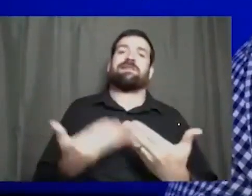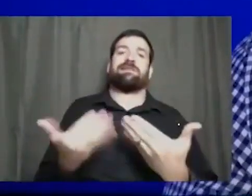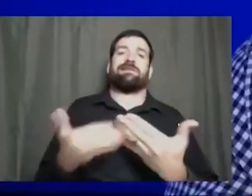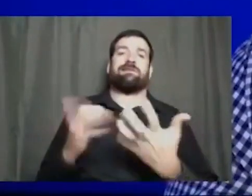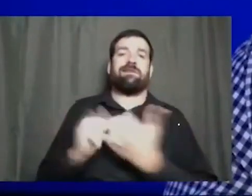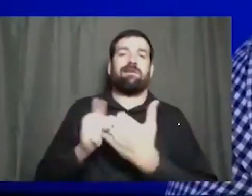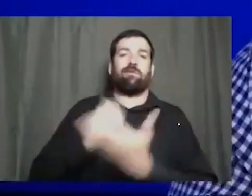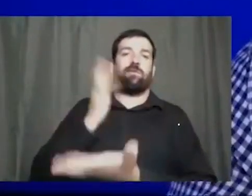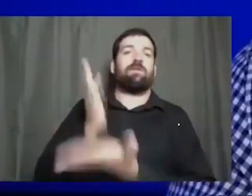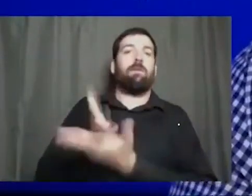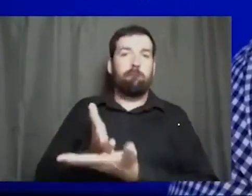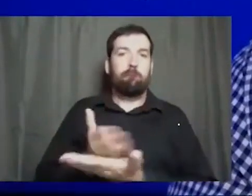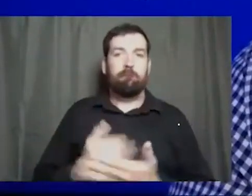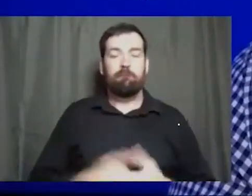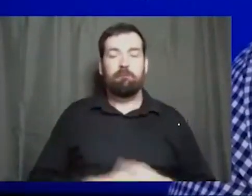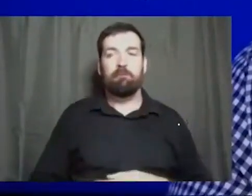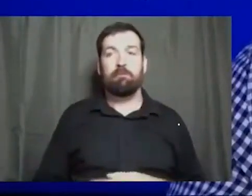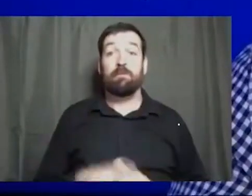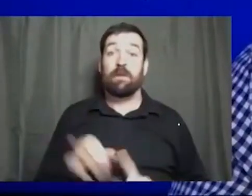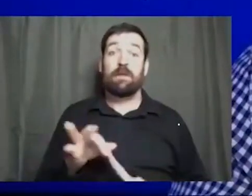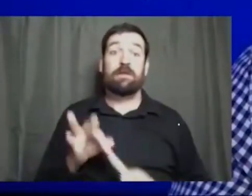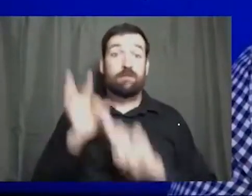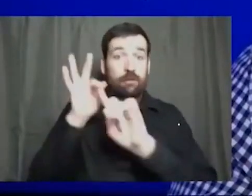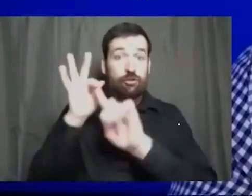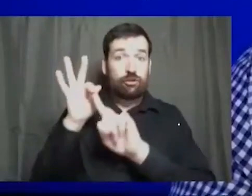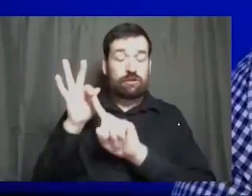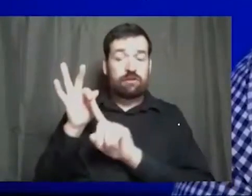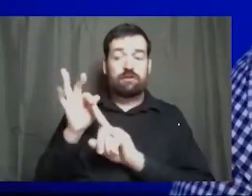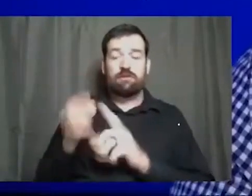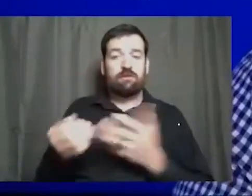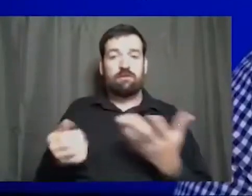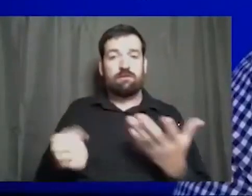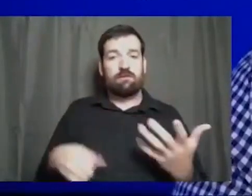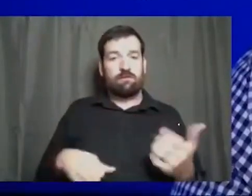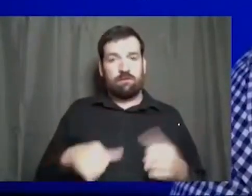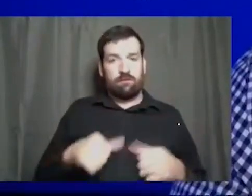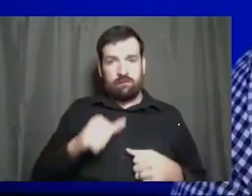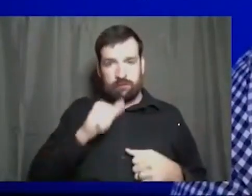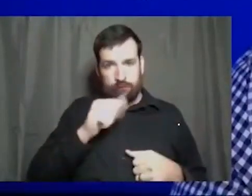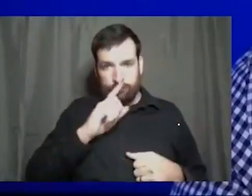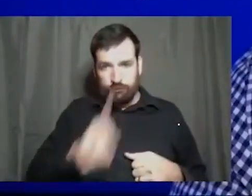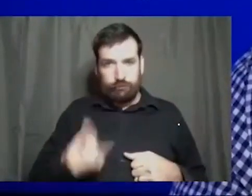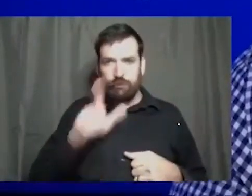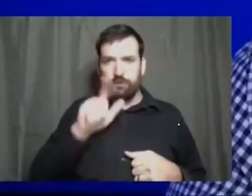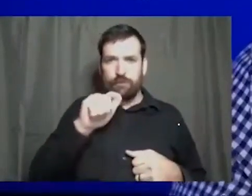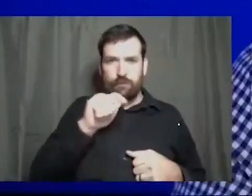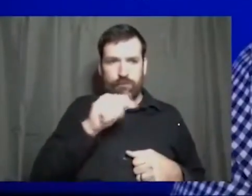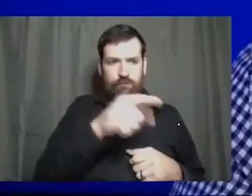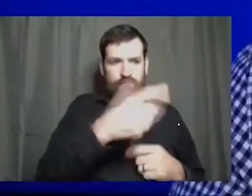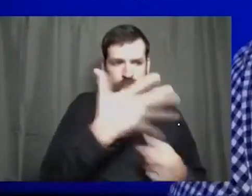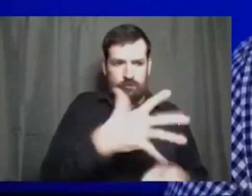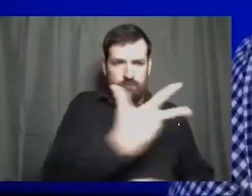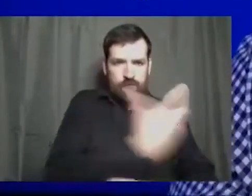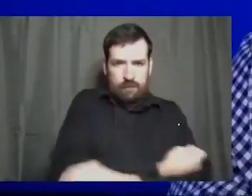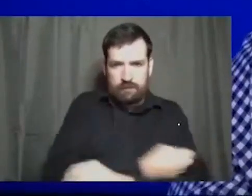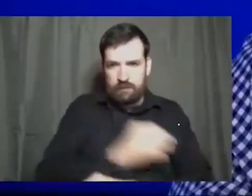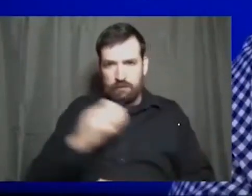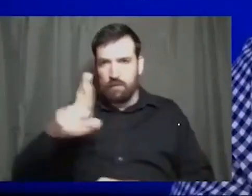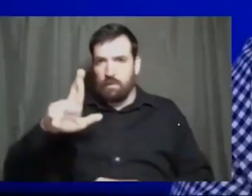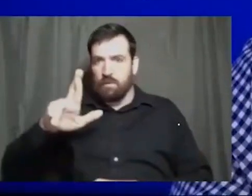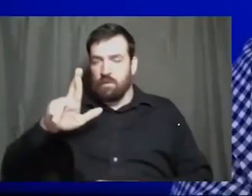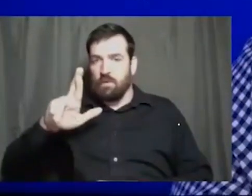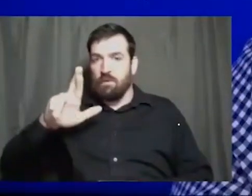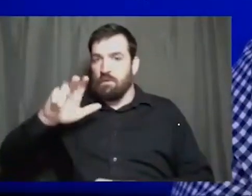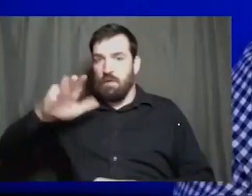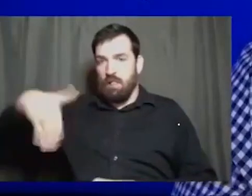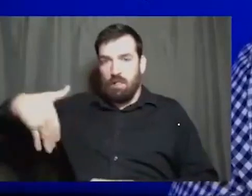So especially when you're unsure of the unvaccinated people versus vaccinated people in an area, it's just easier to have